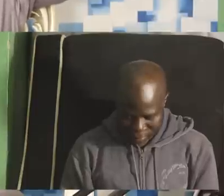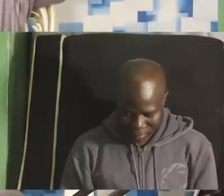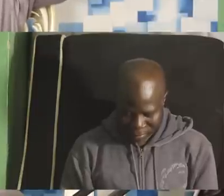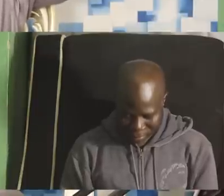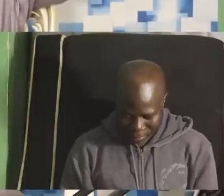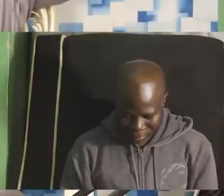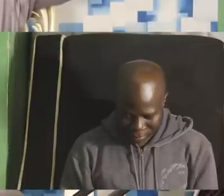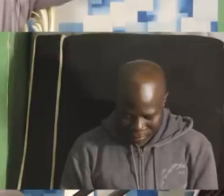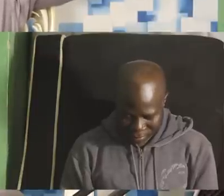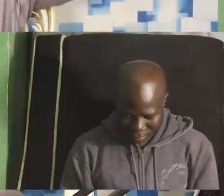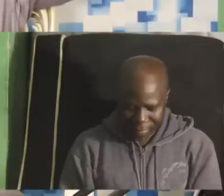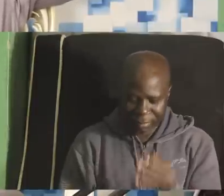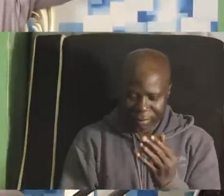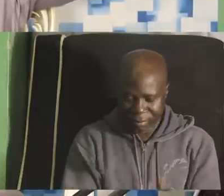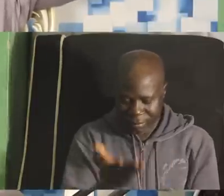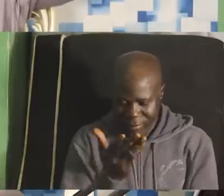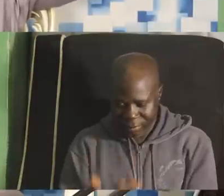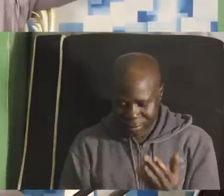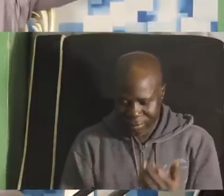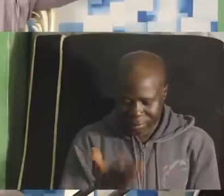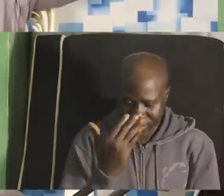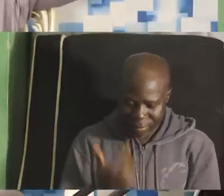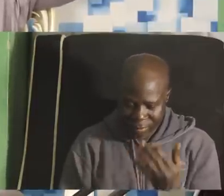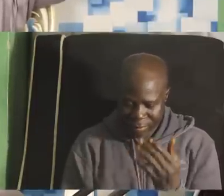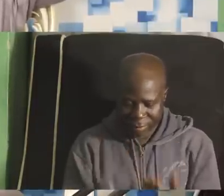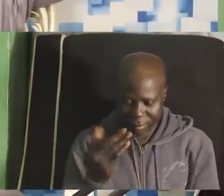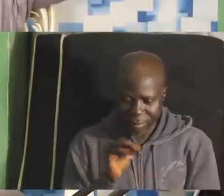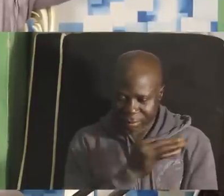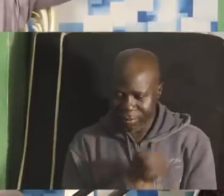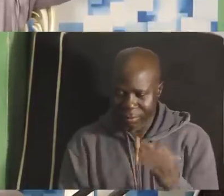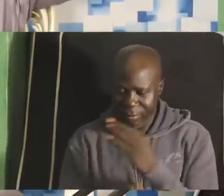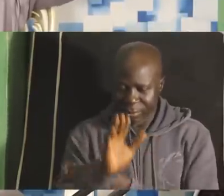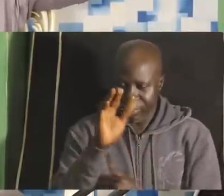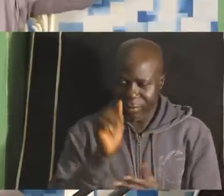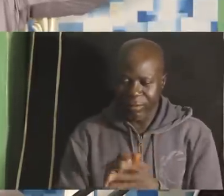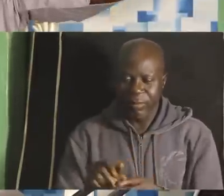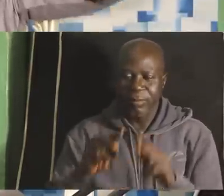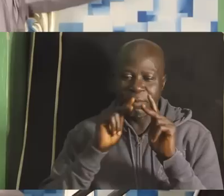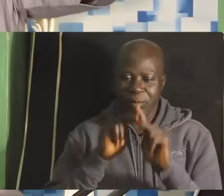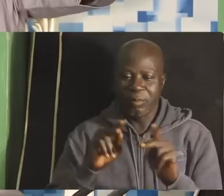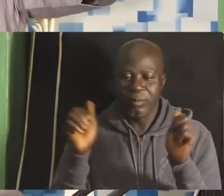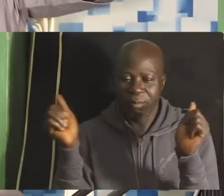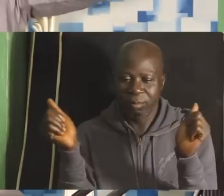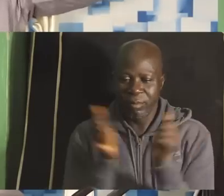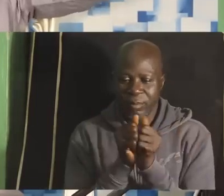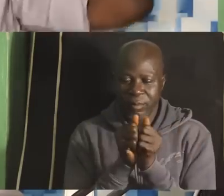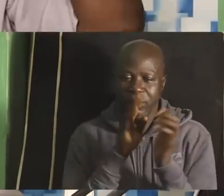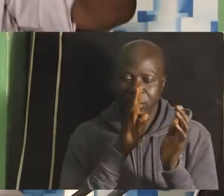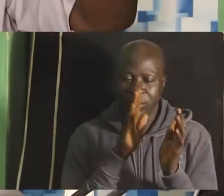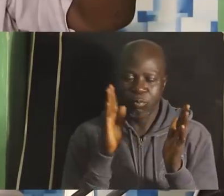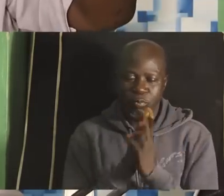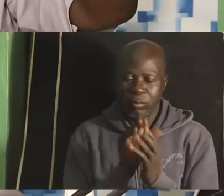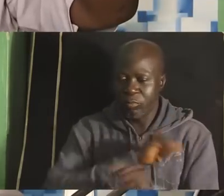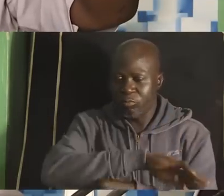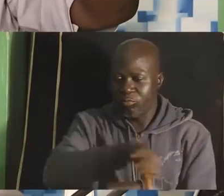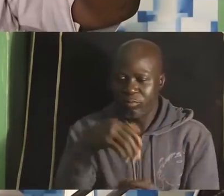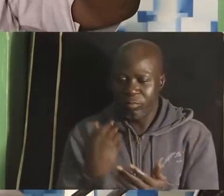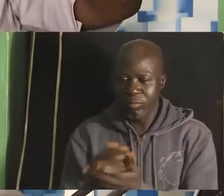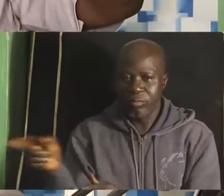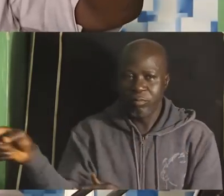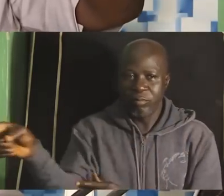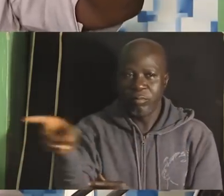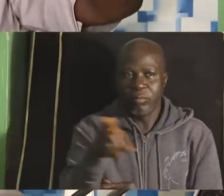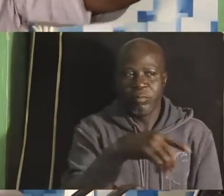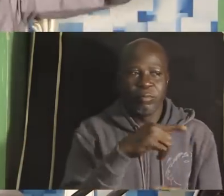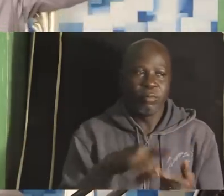je ki olorun alafia may god of peace ki o wa pelu gbogbo eniyan be with everyone